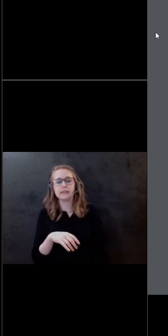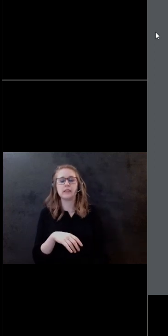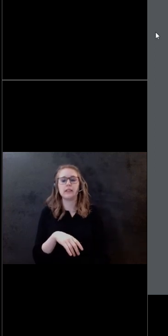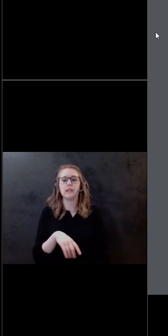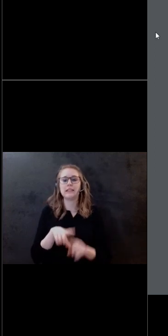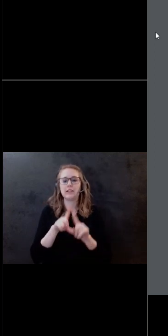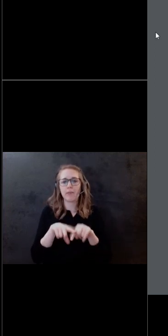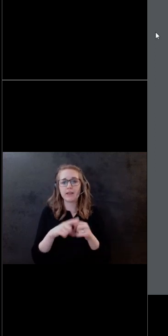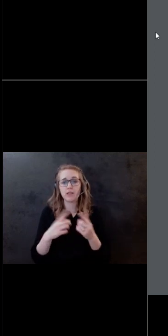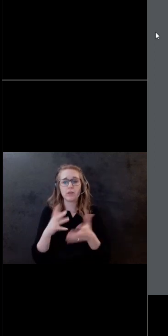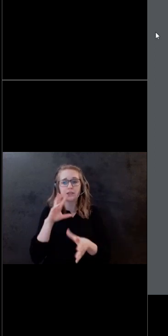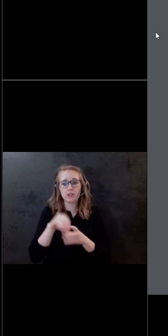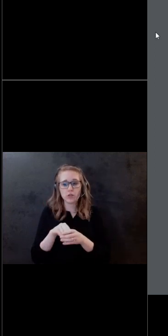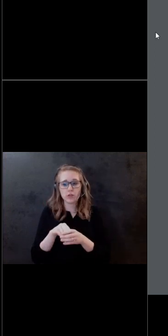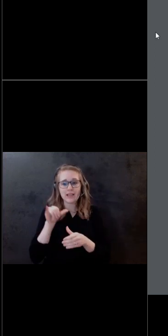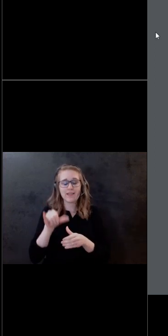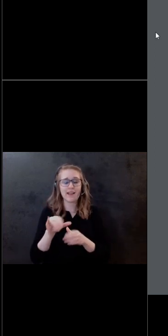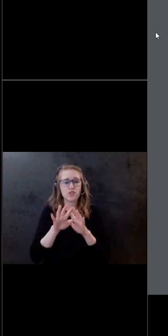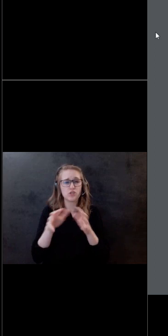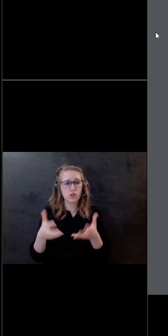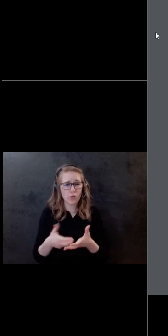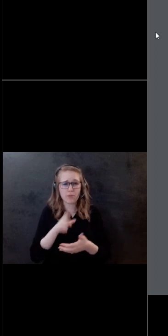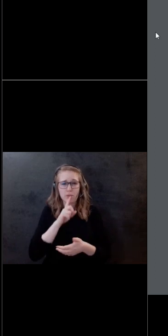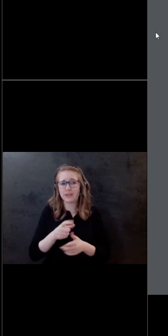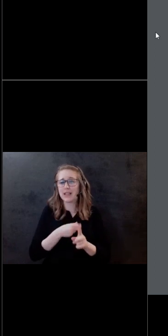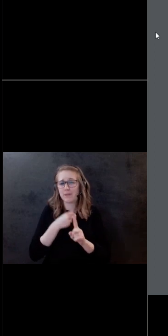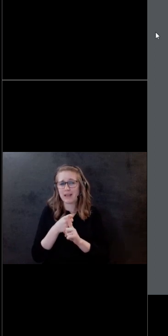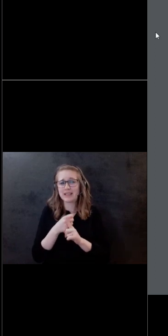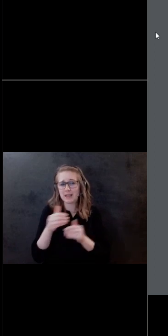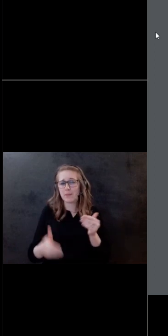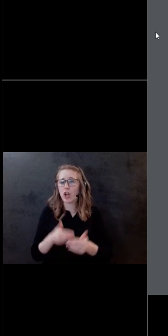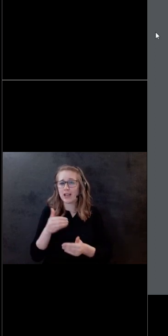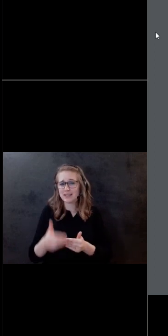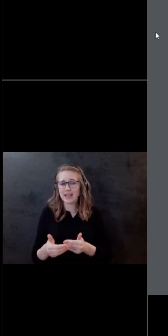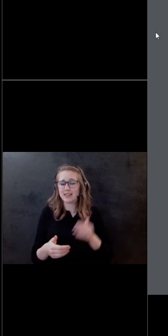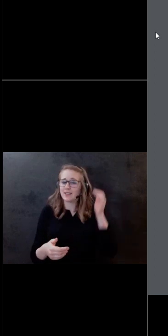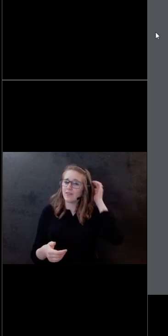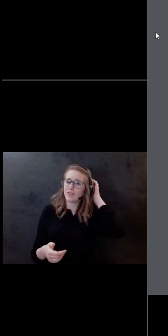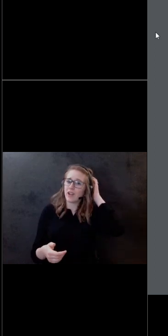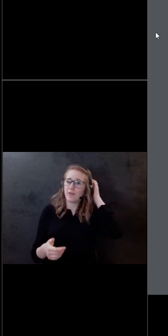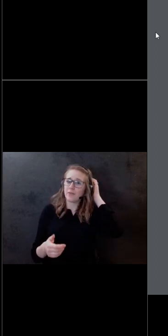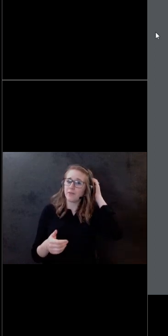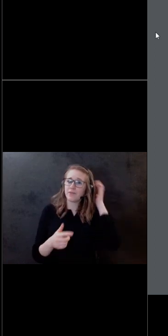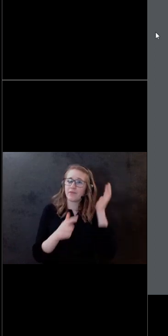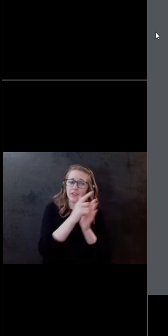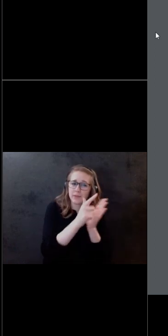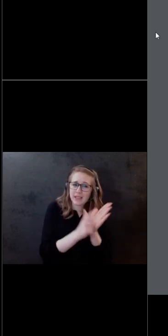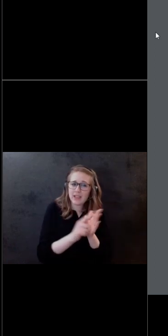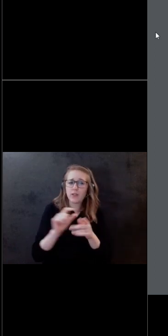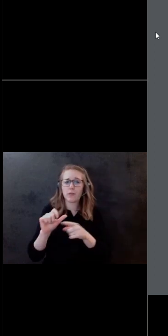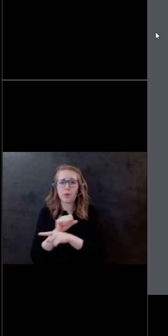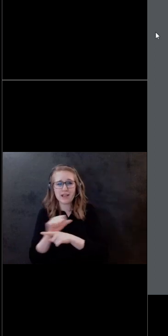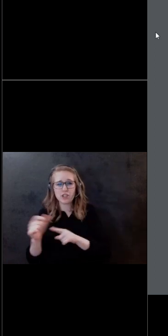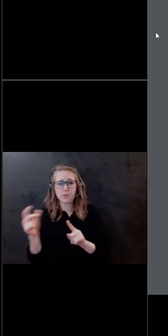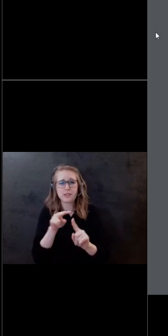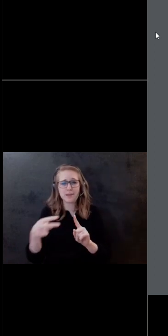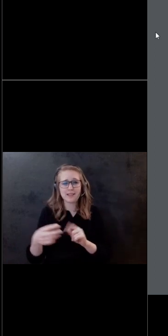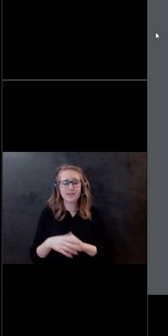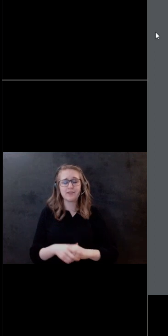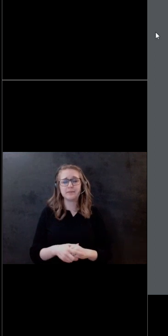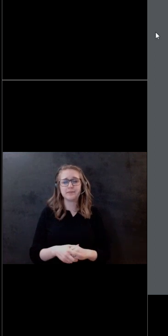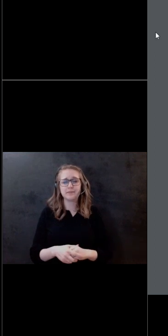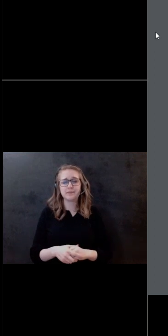depending on what is included within the scope, it really impacts the process of it from sort of a legal and practical perspective. So to